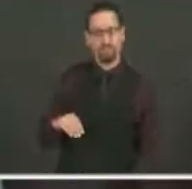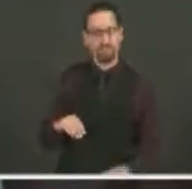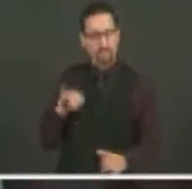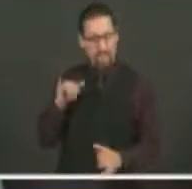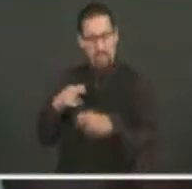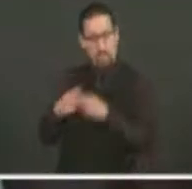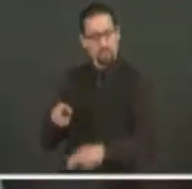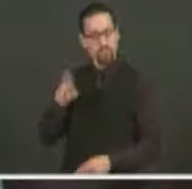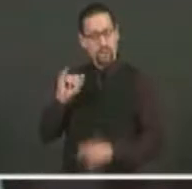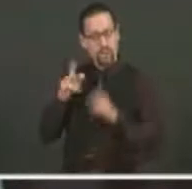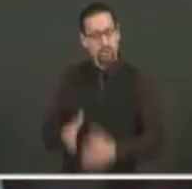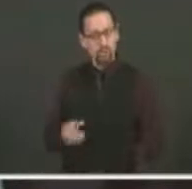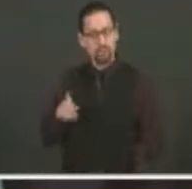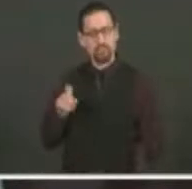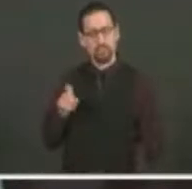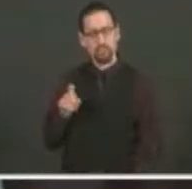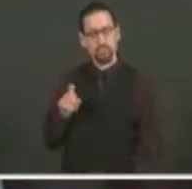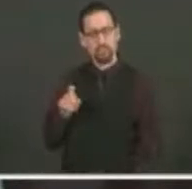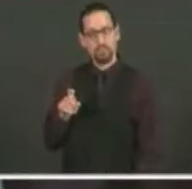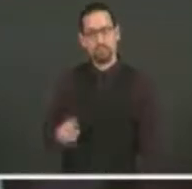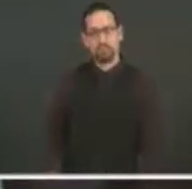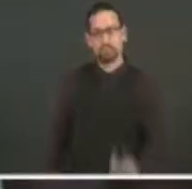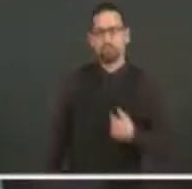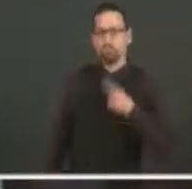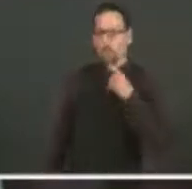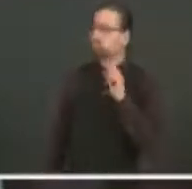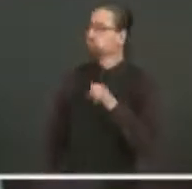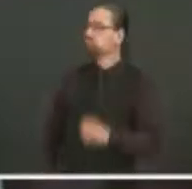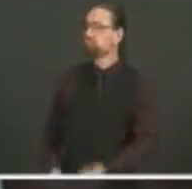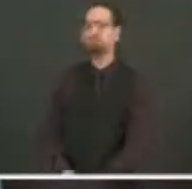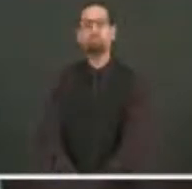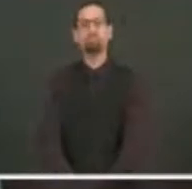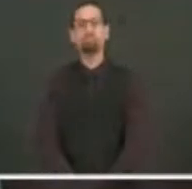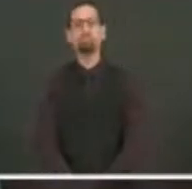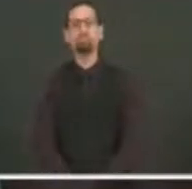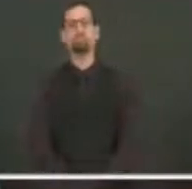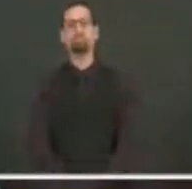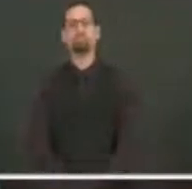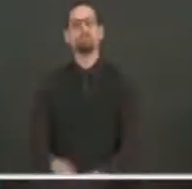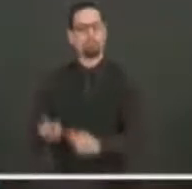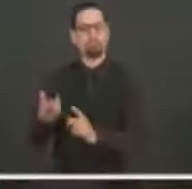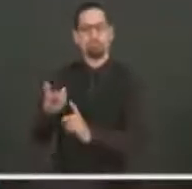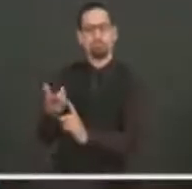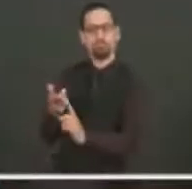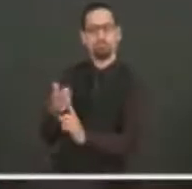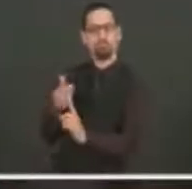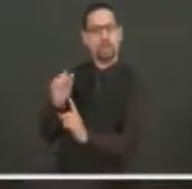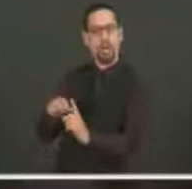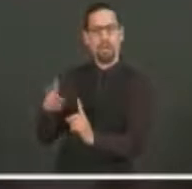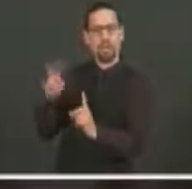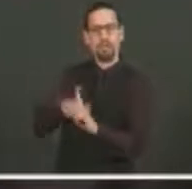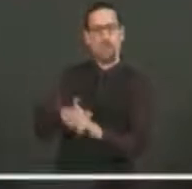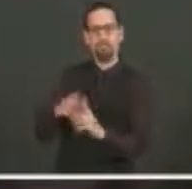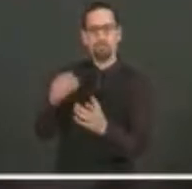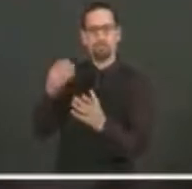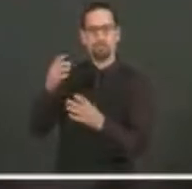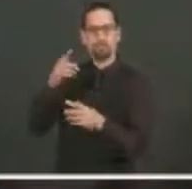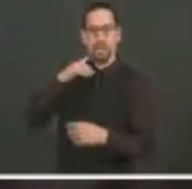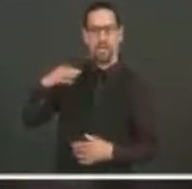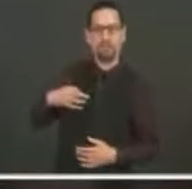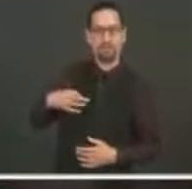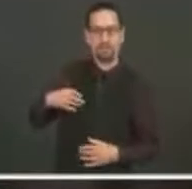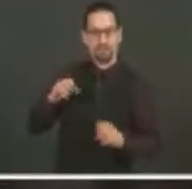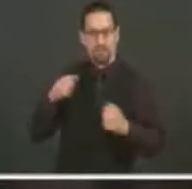Yes. Yeah. I mean, you can apply, and we have these organizations that